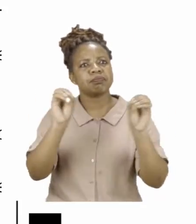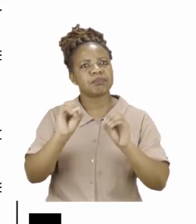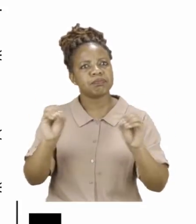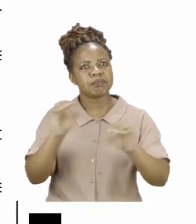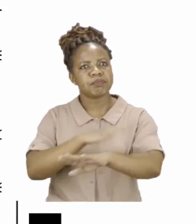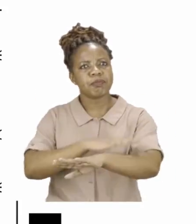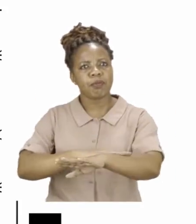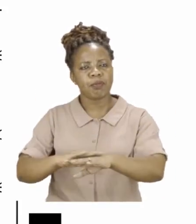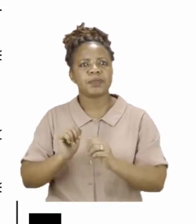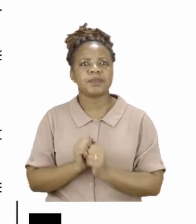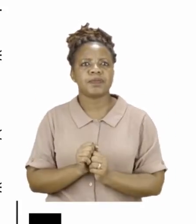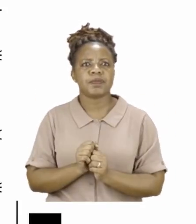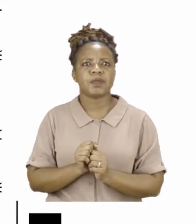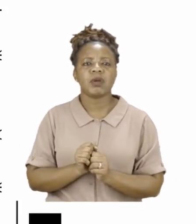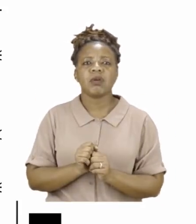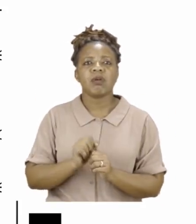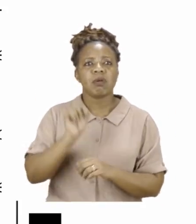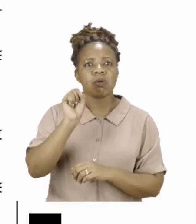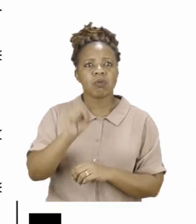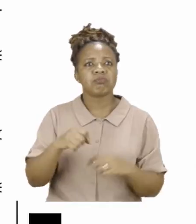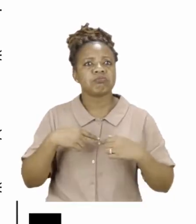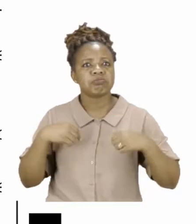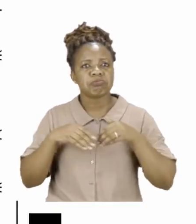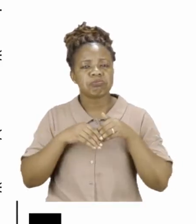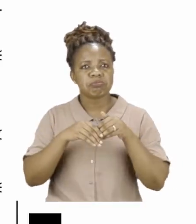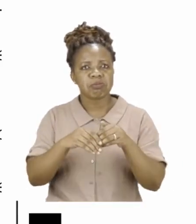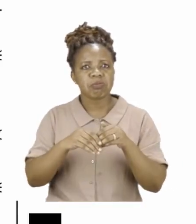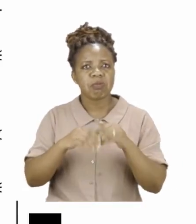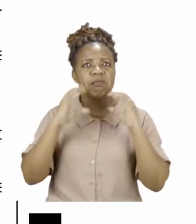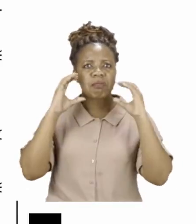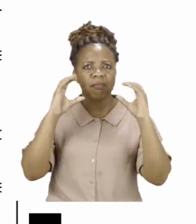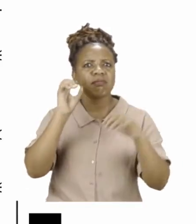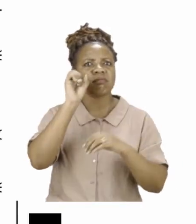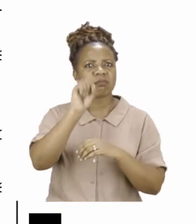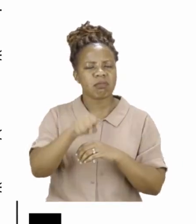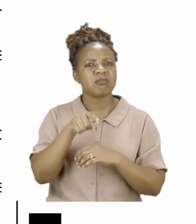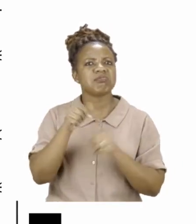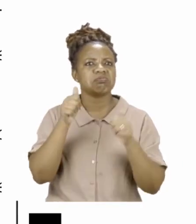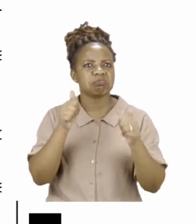to pack all the things we need on our trip.